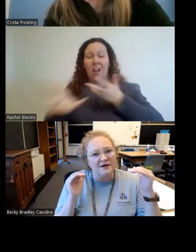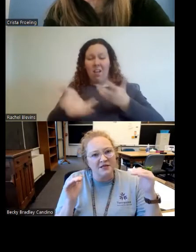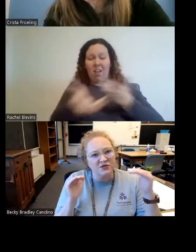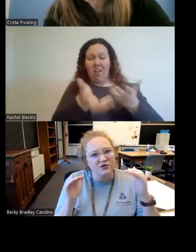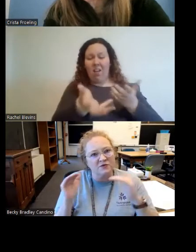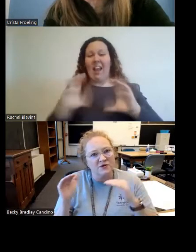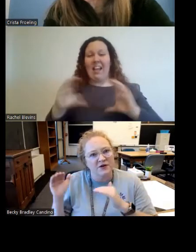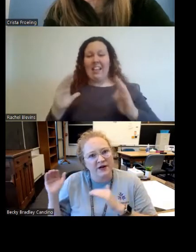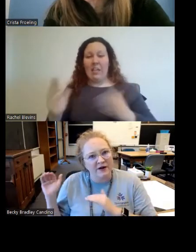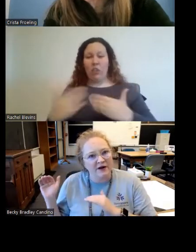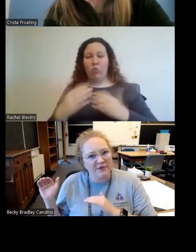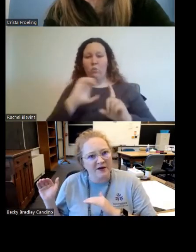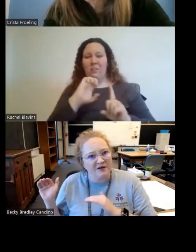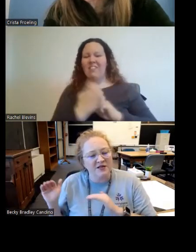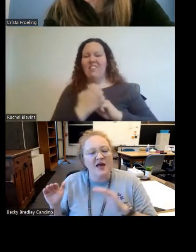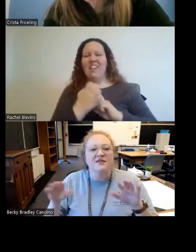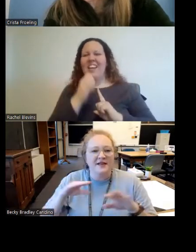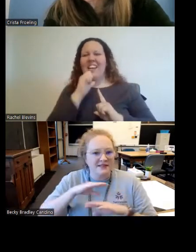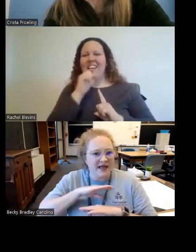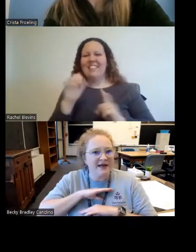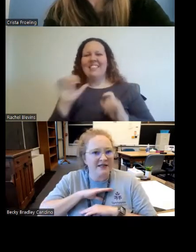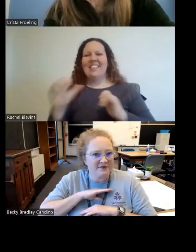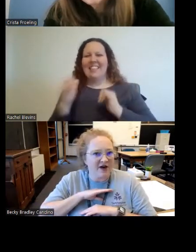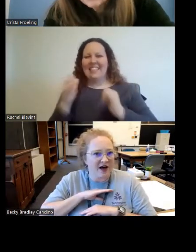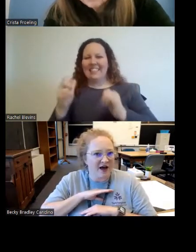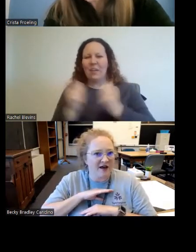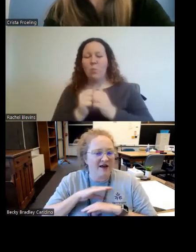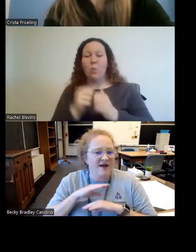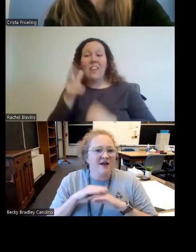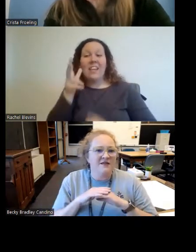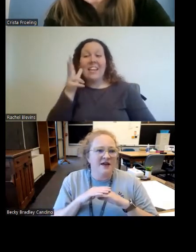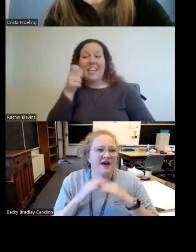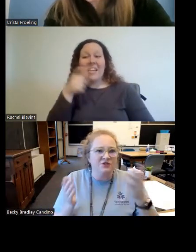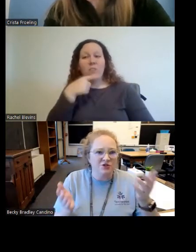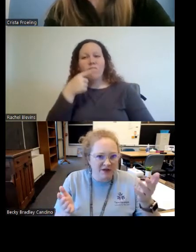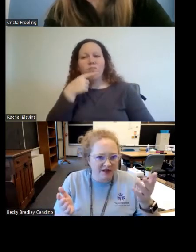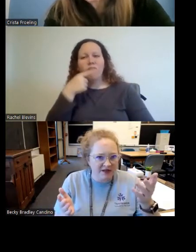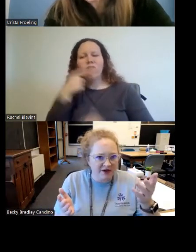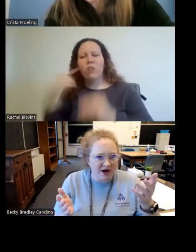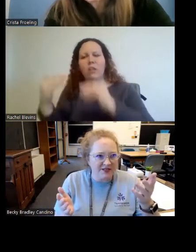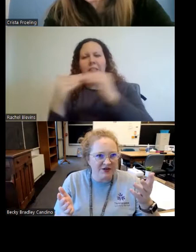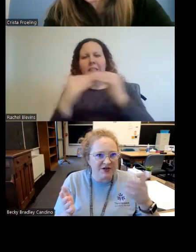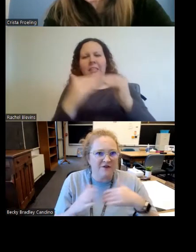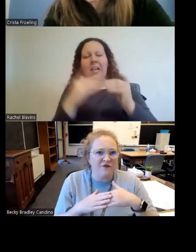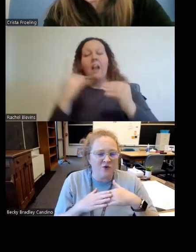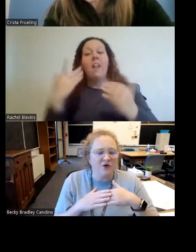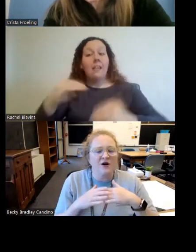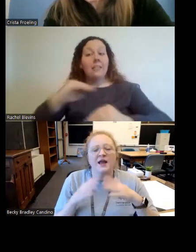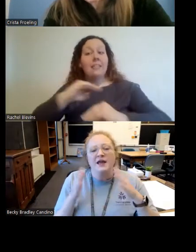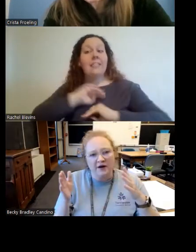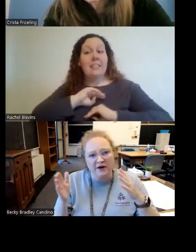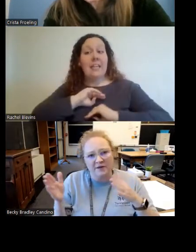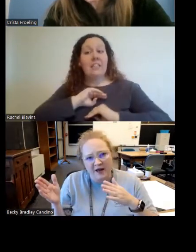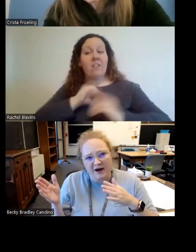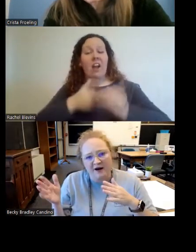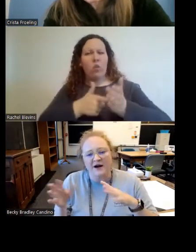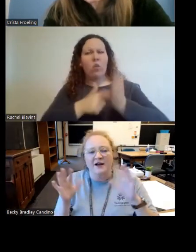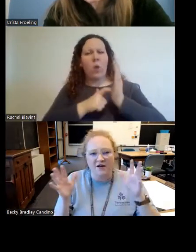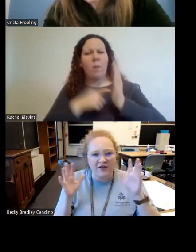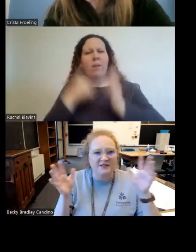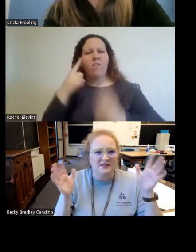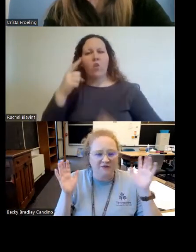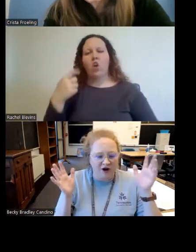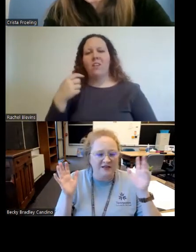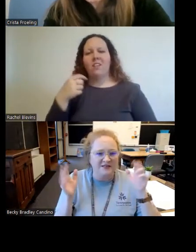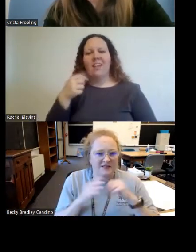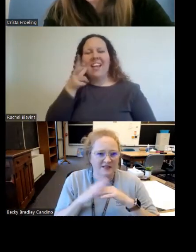not commensurate with their hearing peers. They satisfy the eligibility criteria for hearing impaired. I know